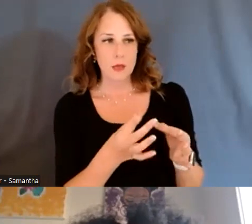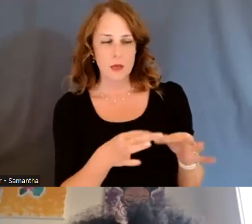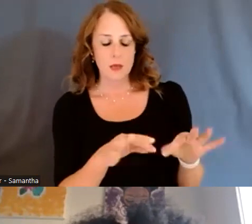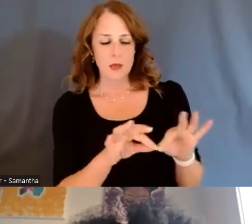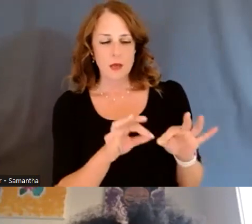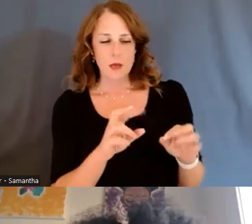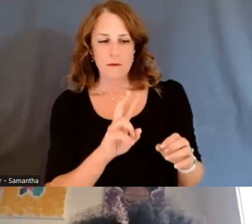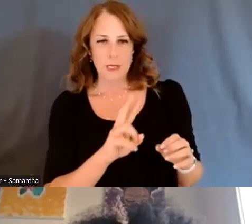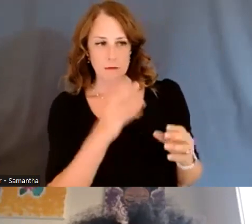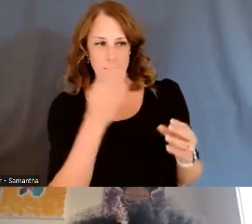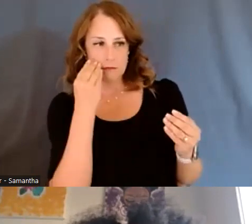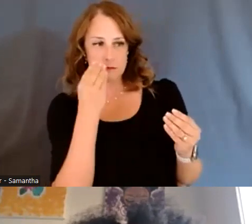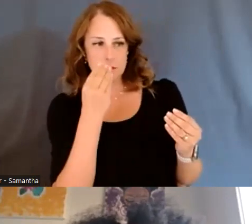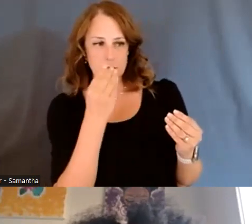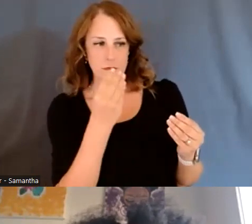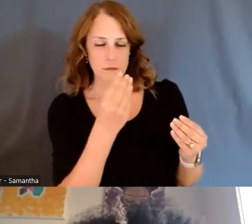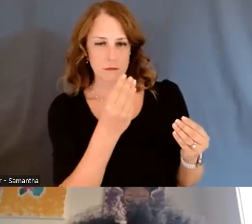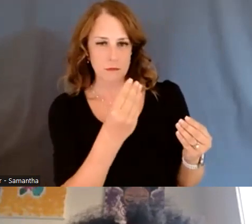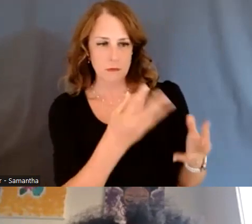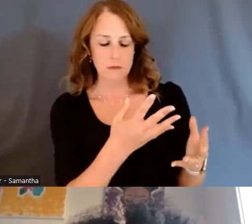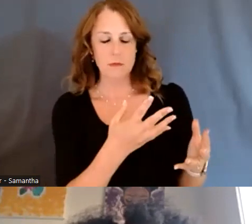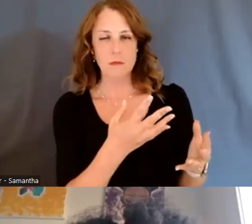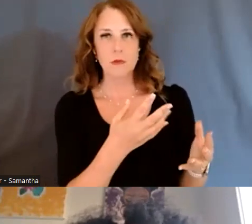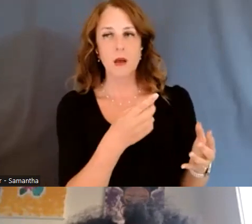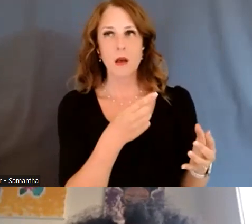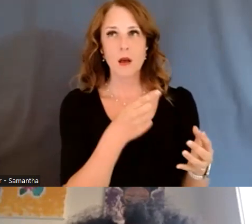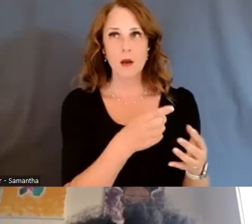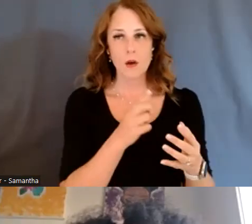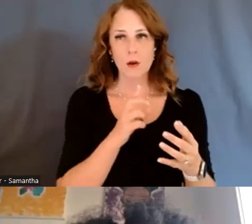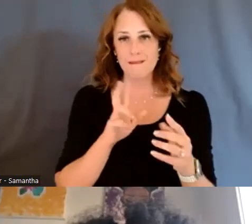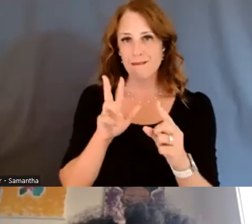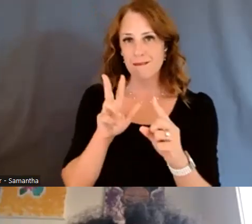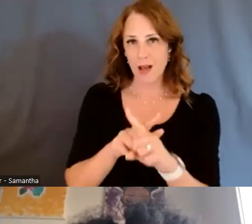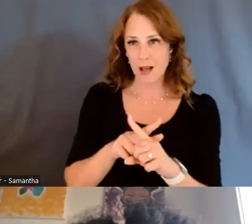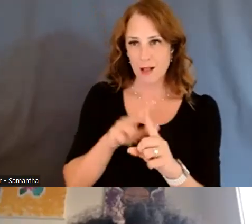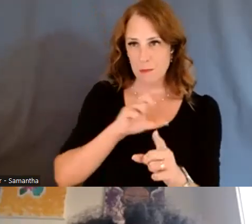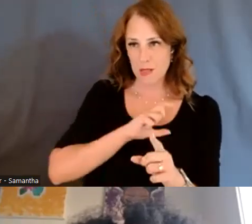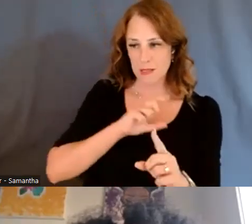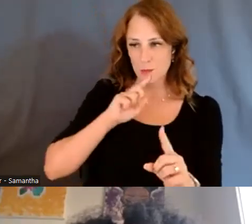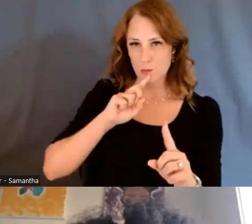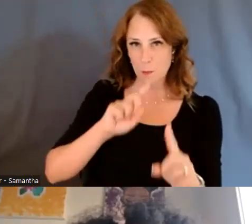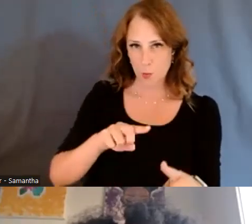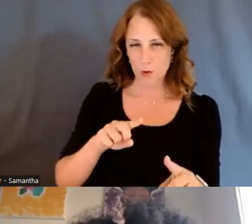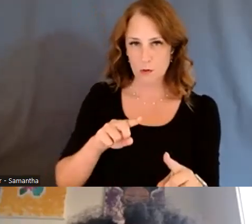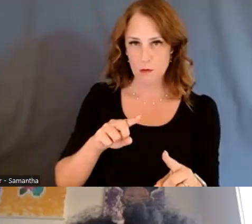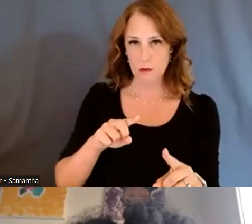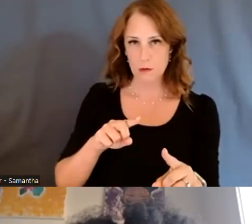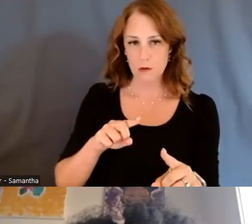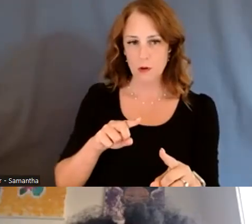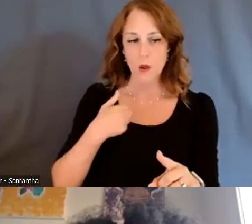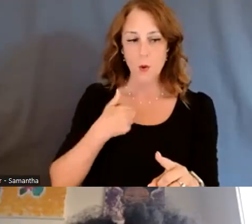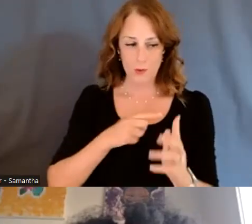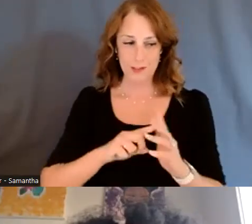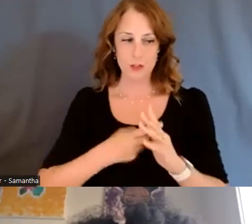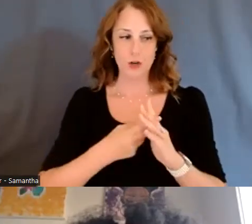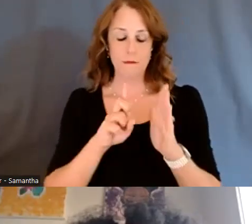victims to know that just because they file a police report and we begin an